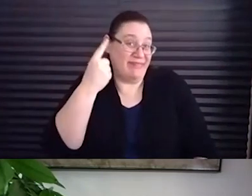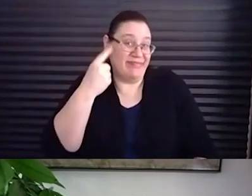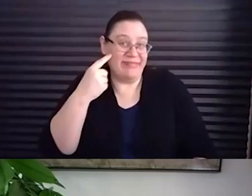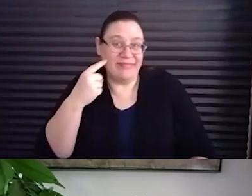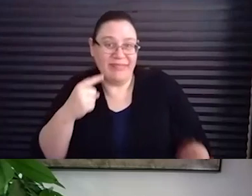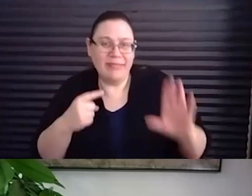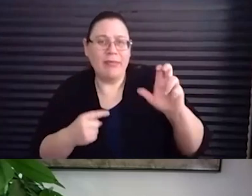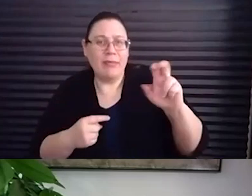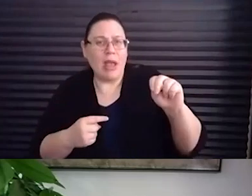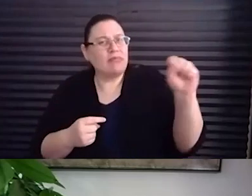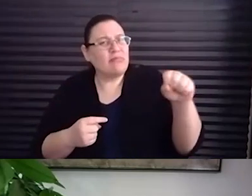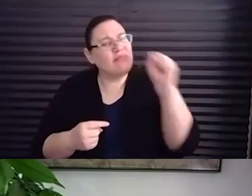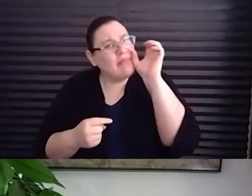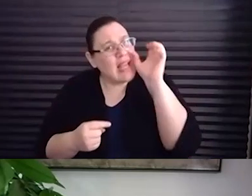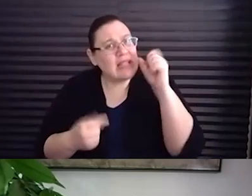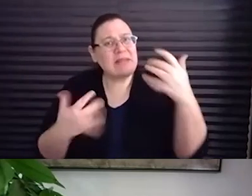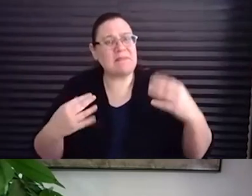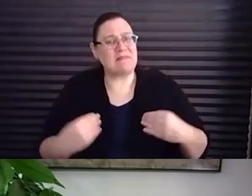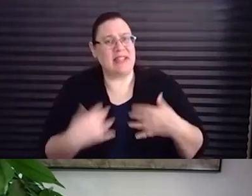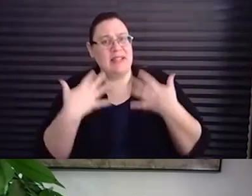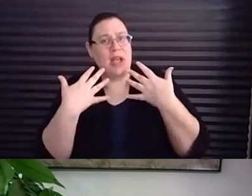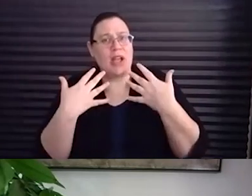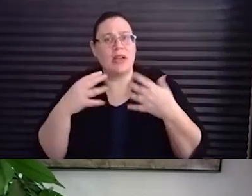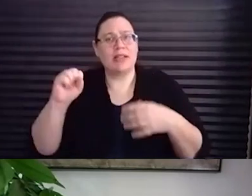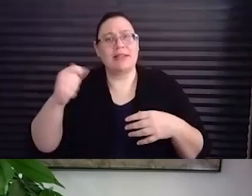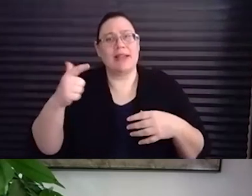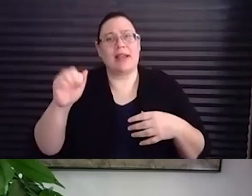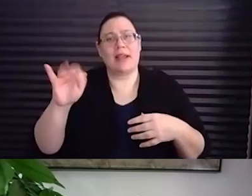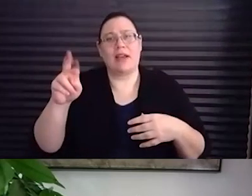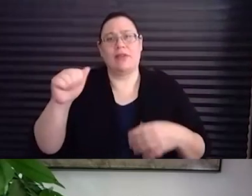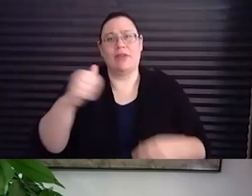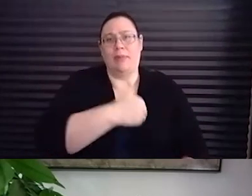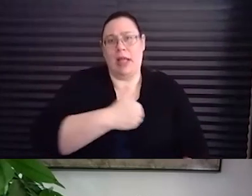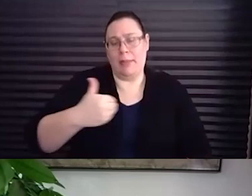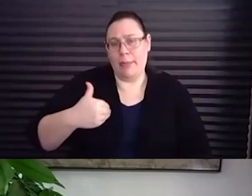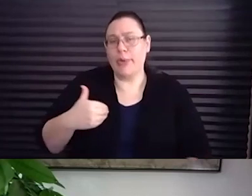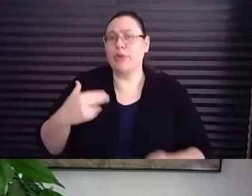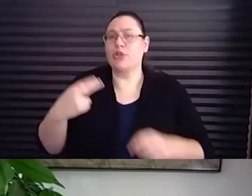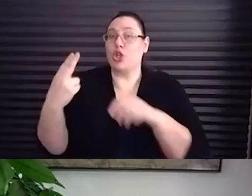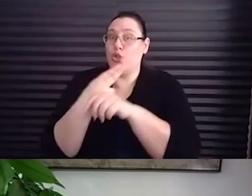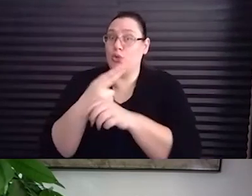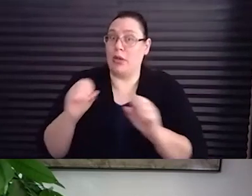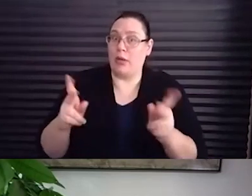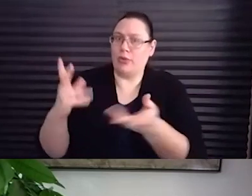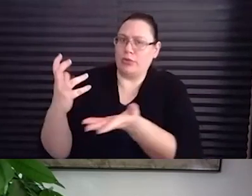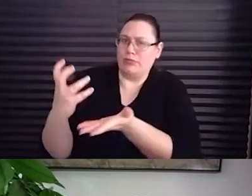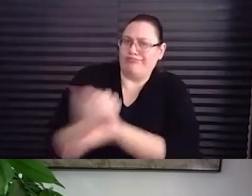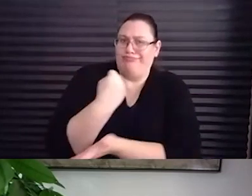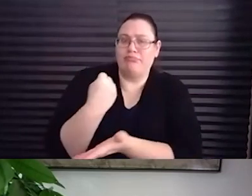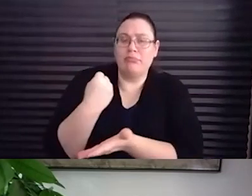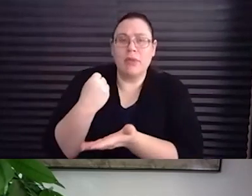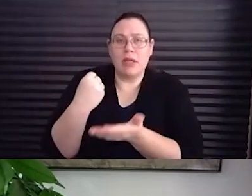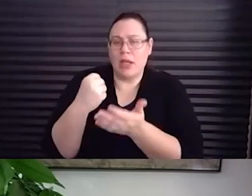amazing. And I'm inspired by SAG-AFTRA members who are using the opportunity of this moment to say, hey, how